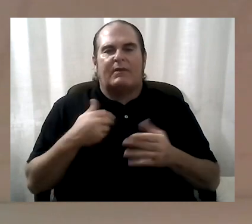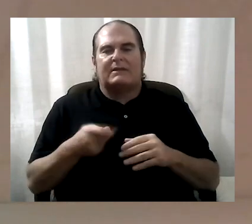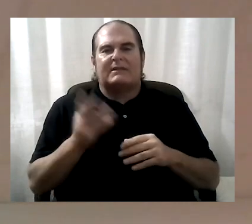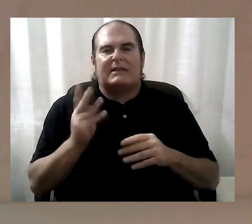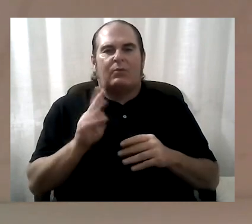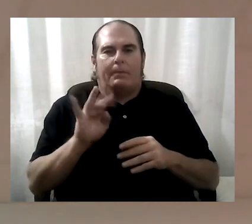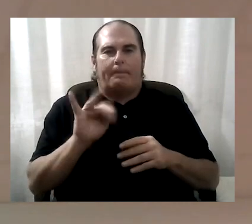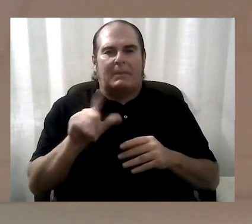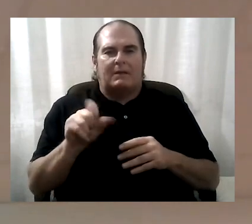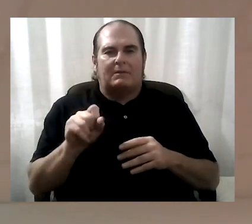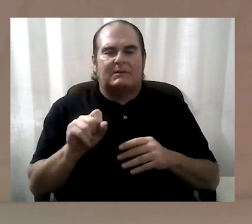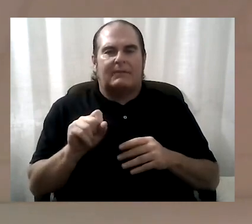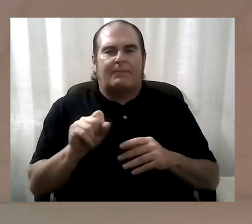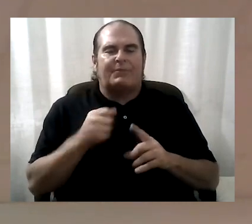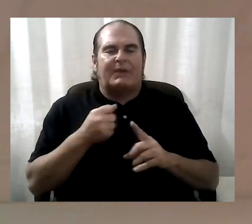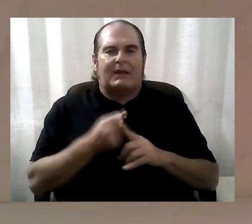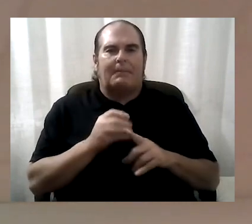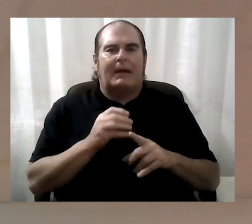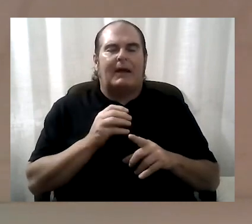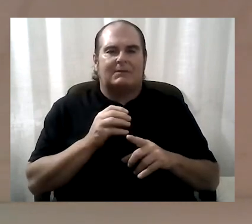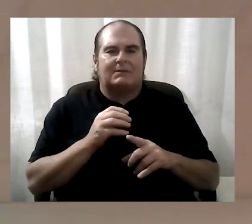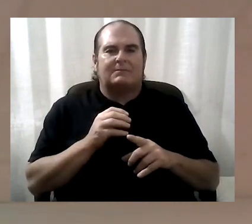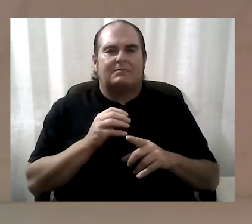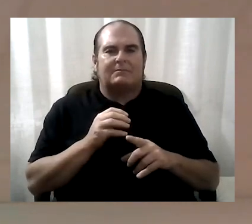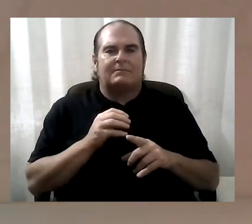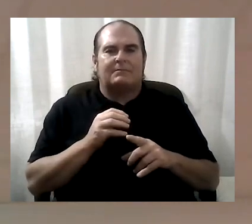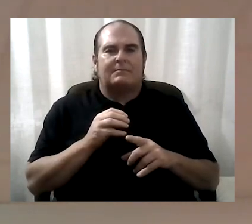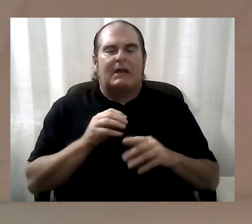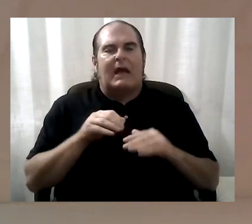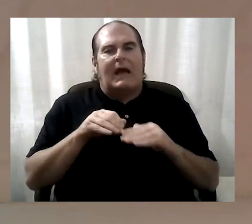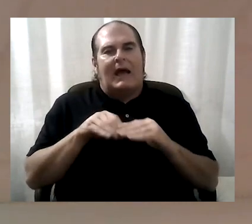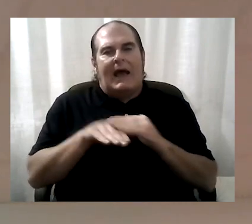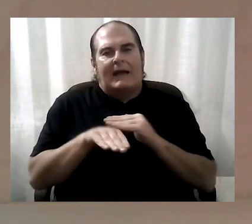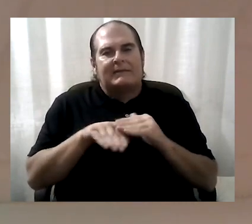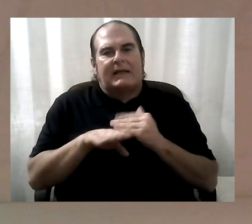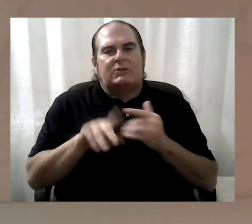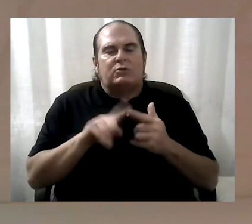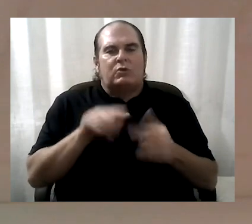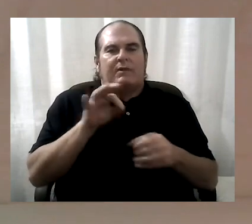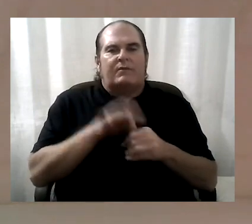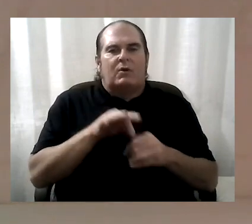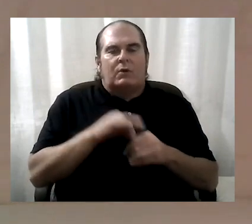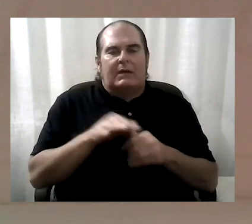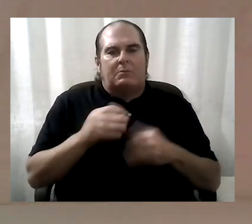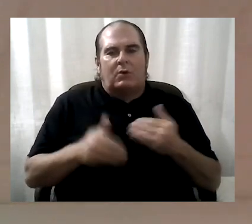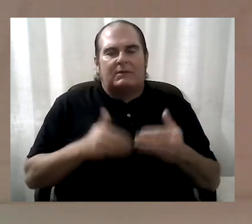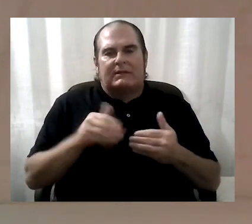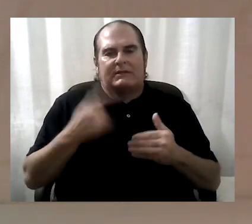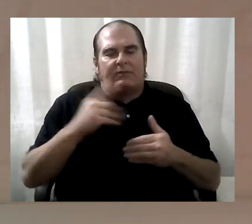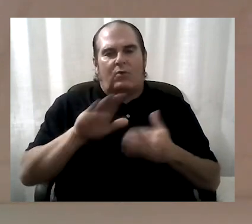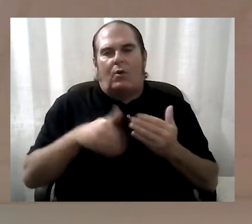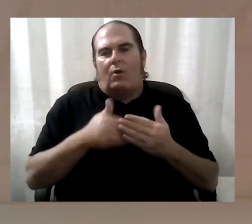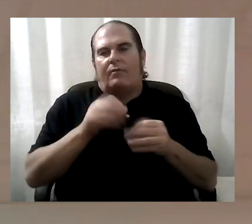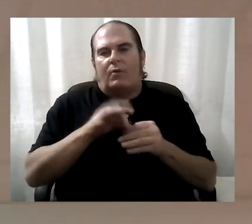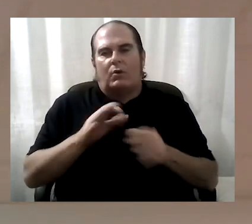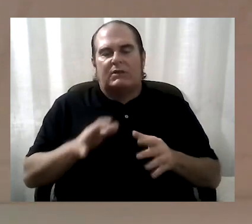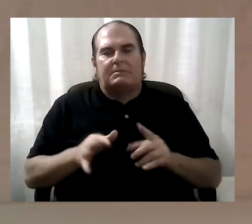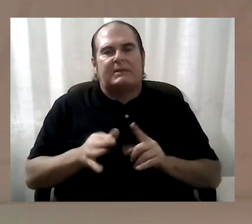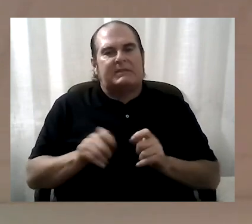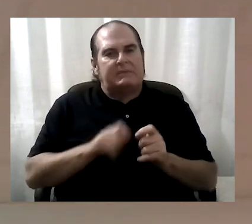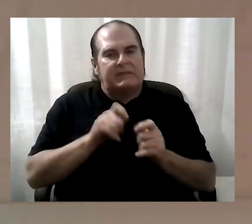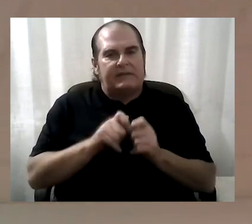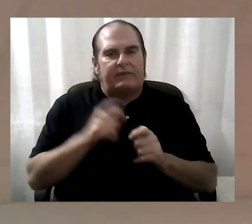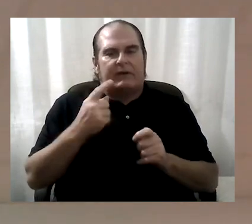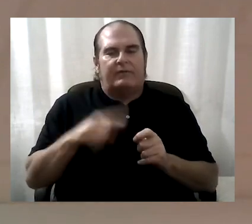access to the polling process for all voters, but specifically for voters with disabilities, such